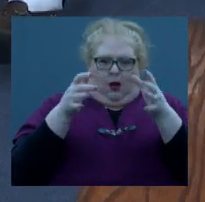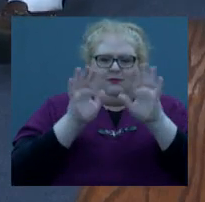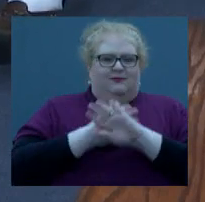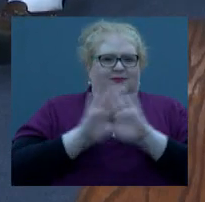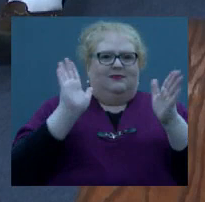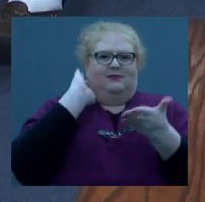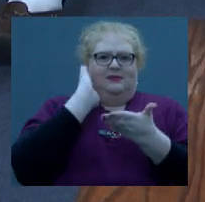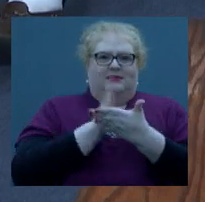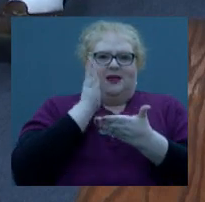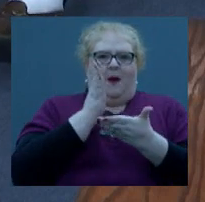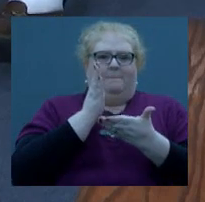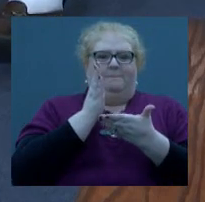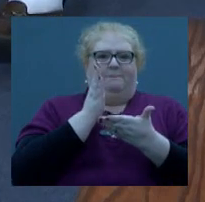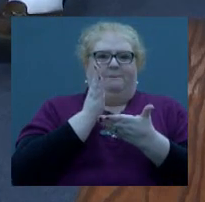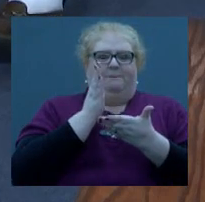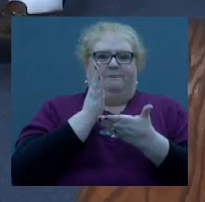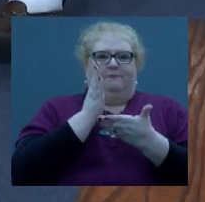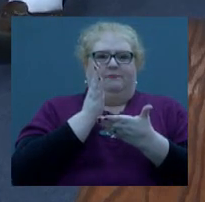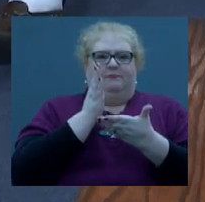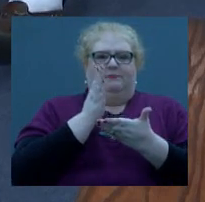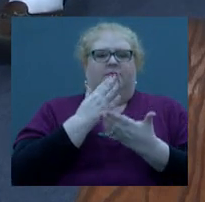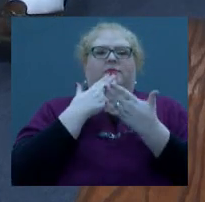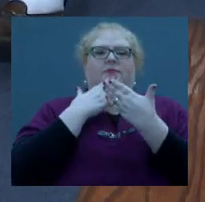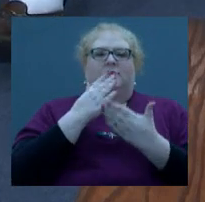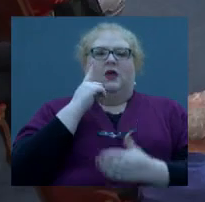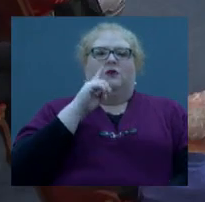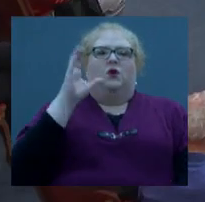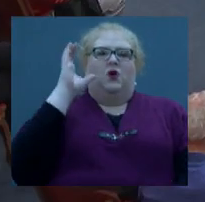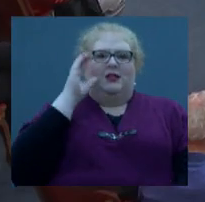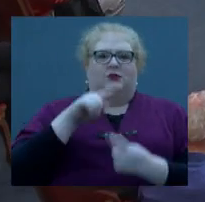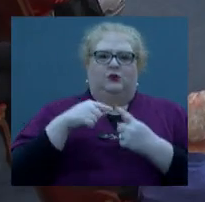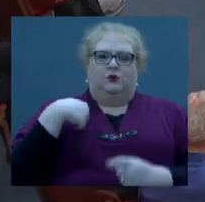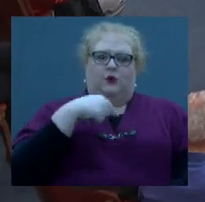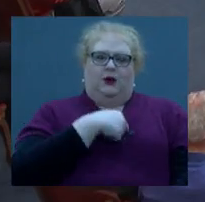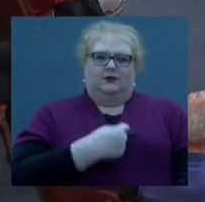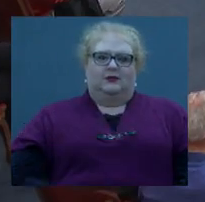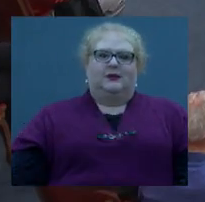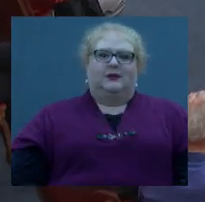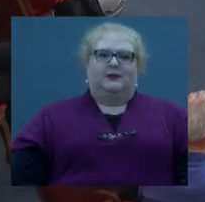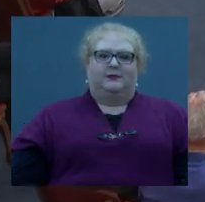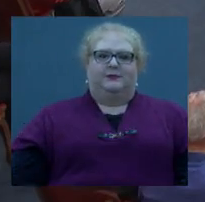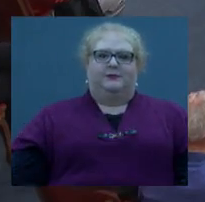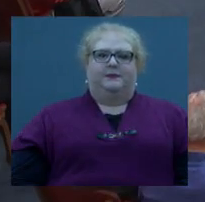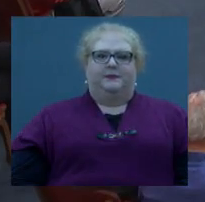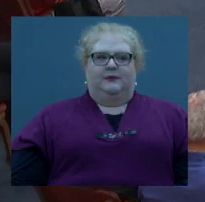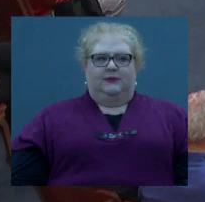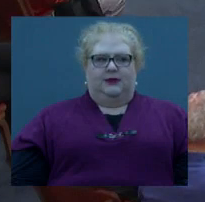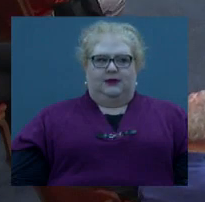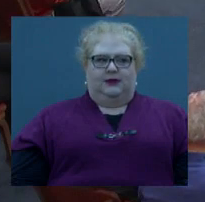of life. Thank you so much for listening to us. Thank you.